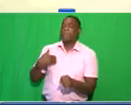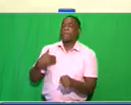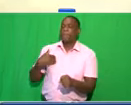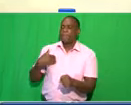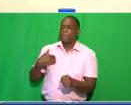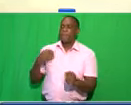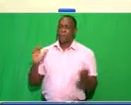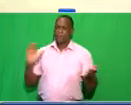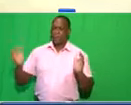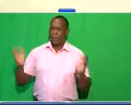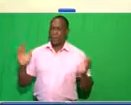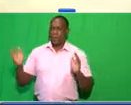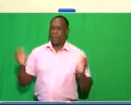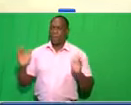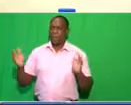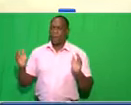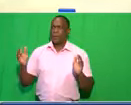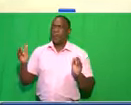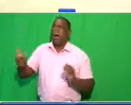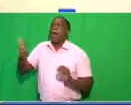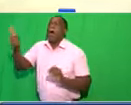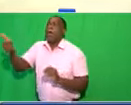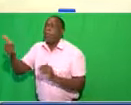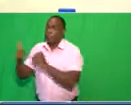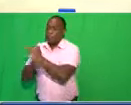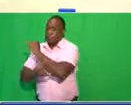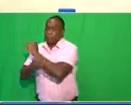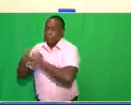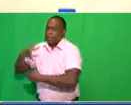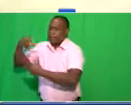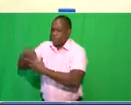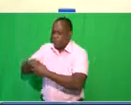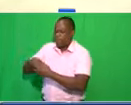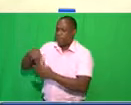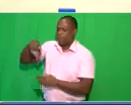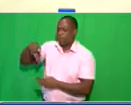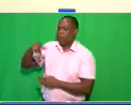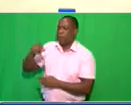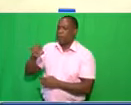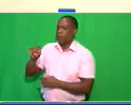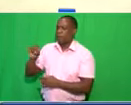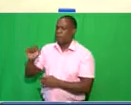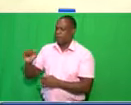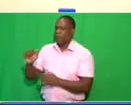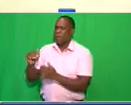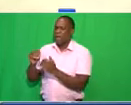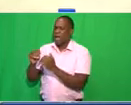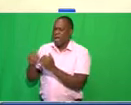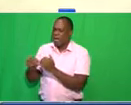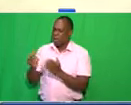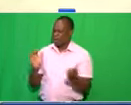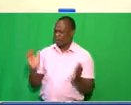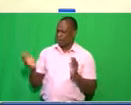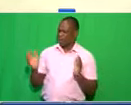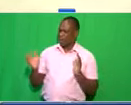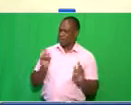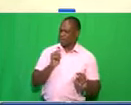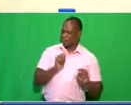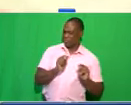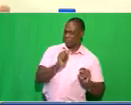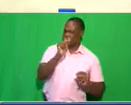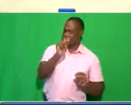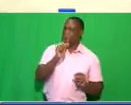the rest of the PISA participating world in terms of reading? Now, I know you would have